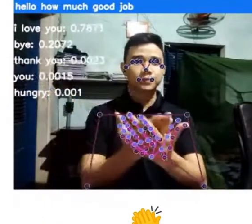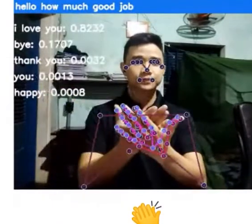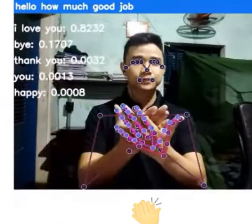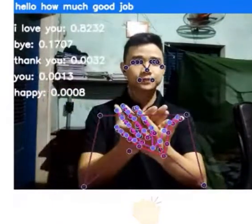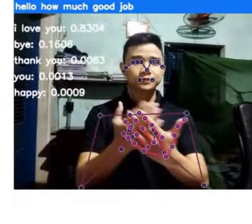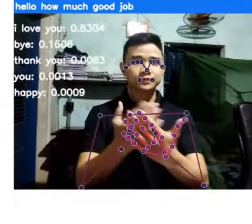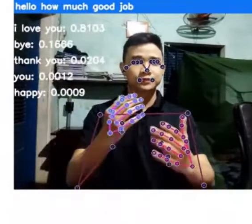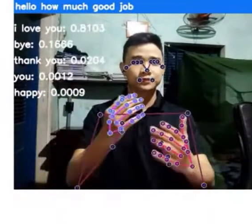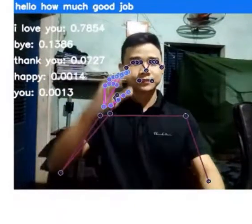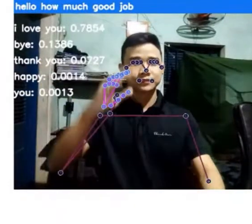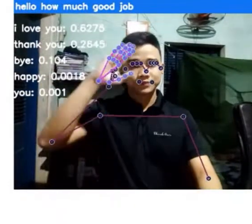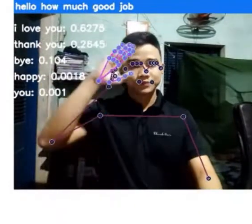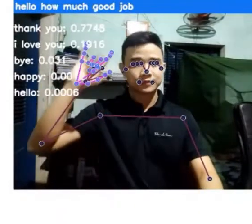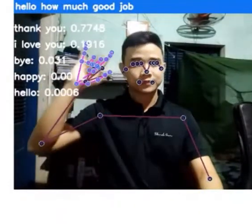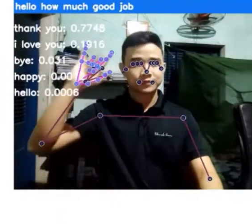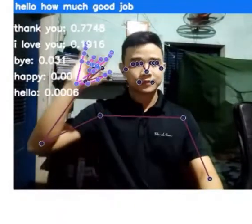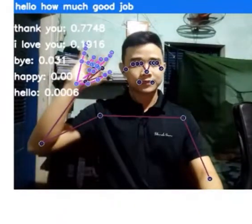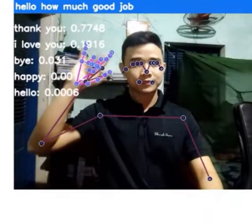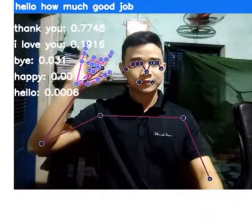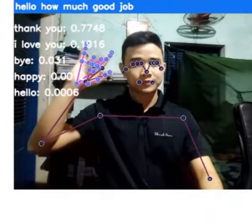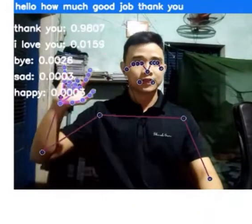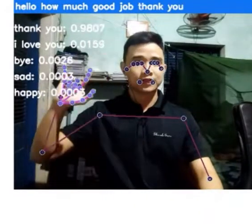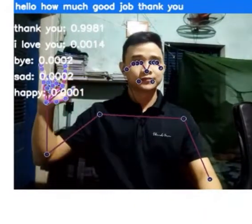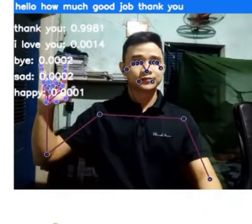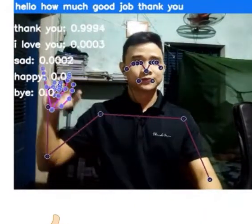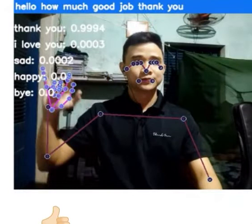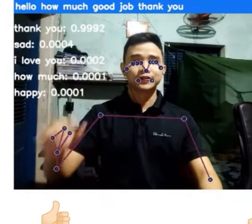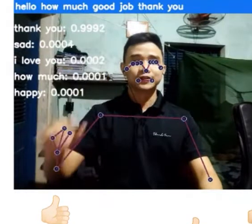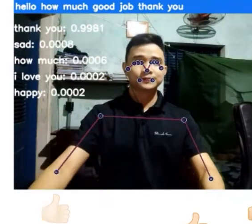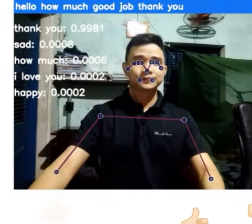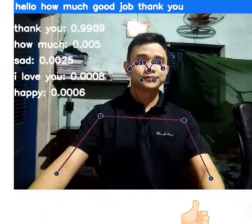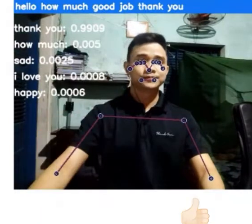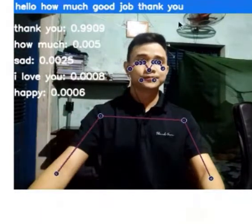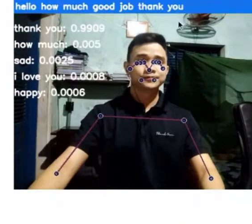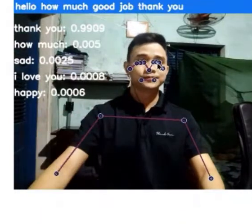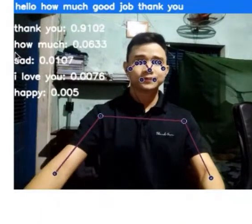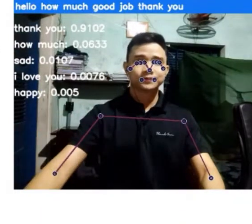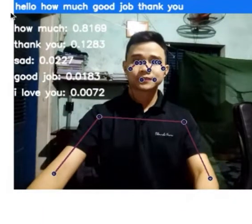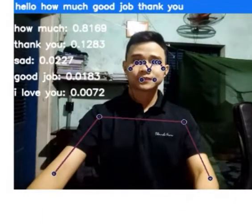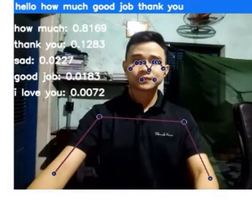I love you. Thank you. Yeah. Okay. How much?